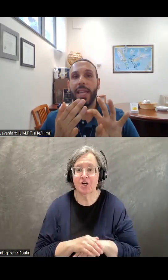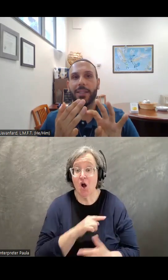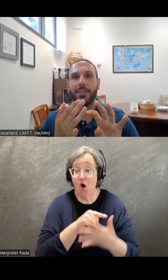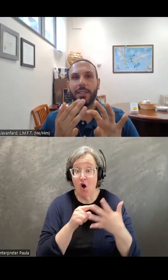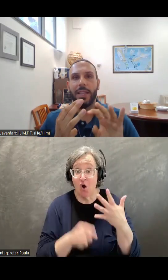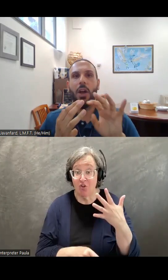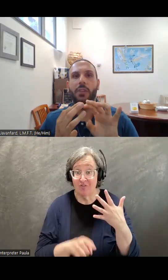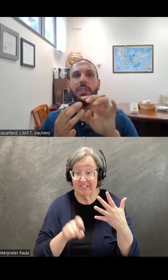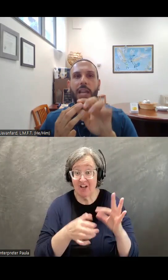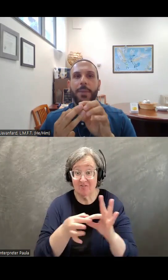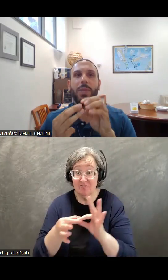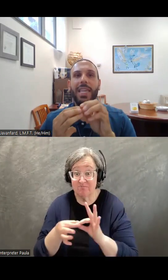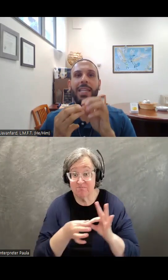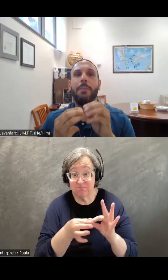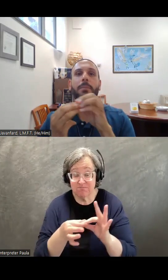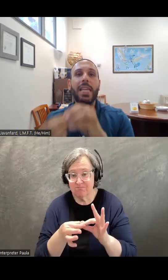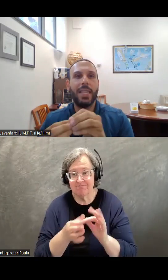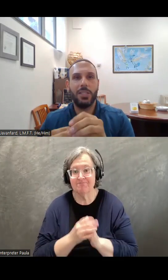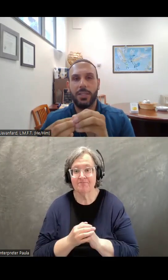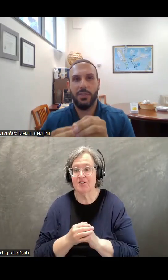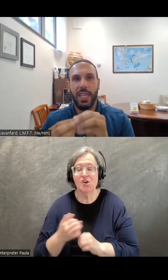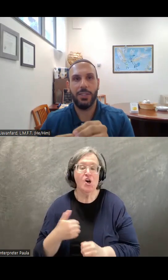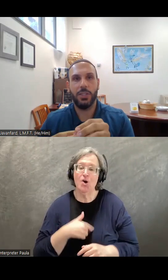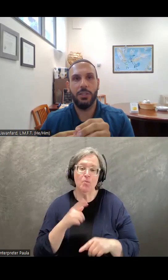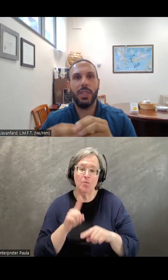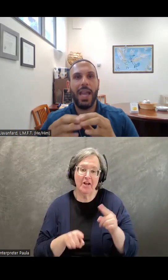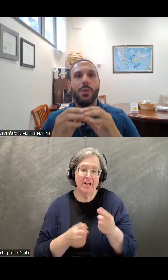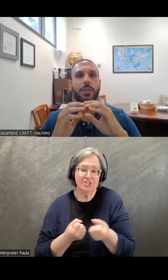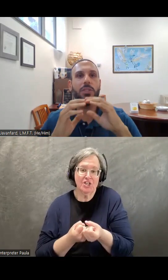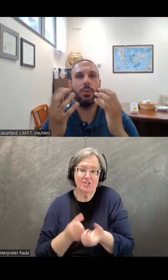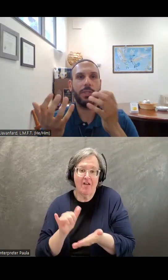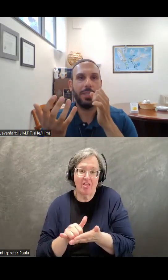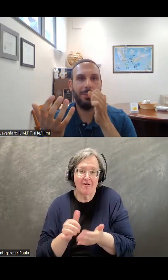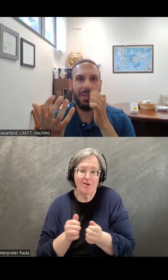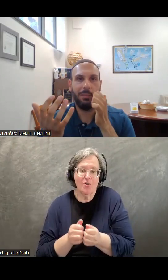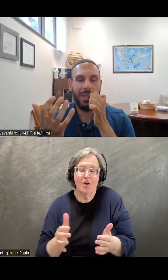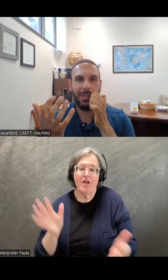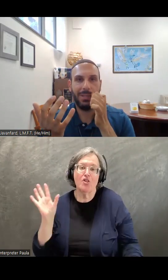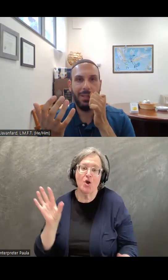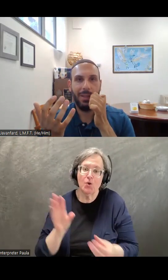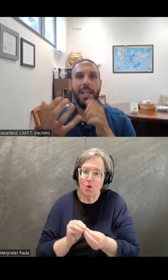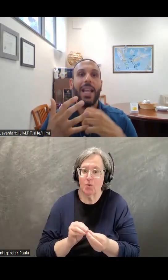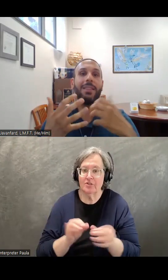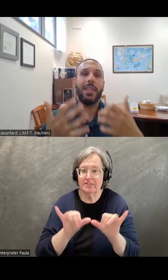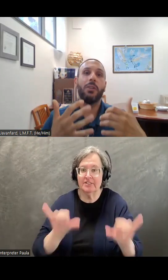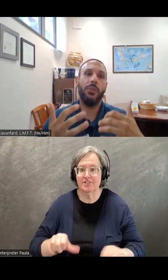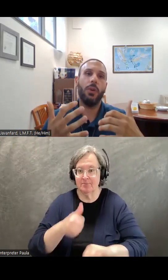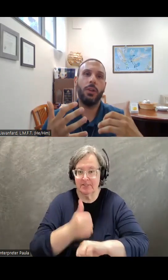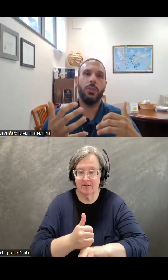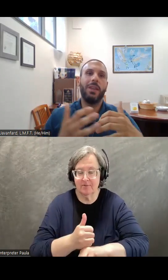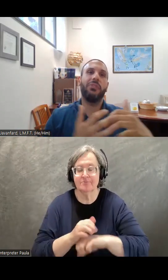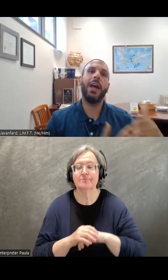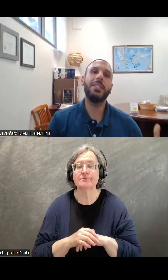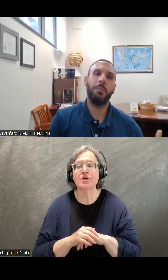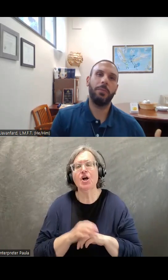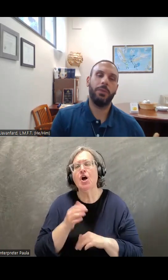go in hand, and oftentimes we cannot make that justification without the total system being in place. And therefore,